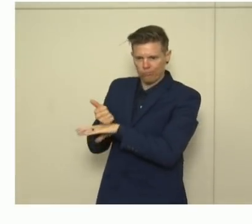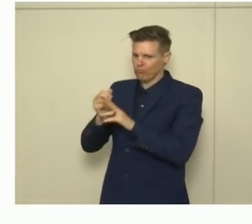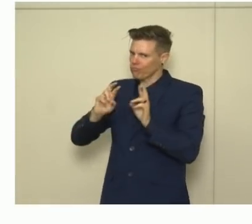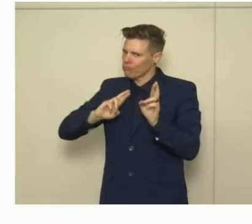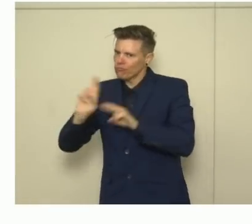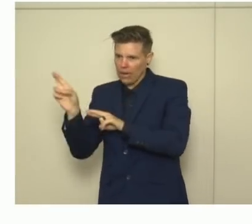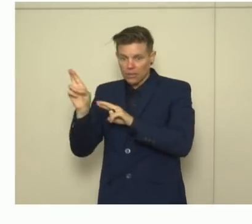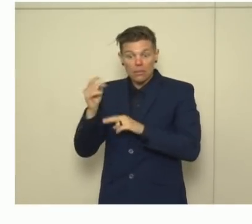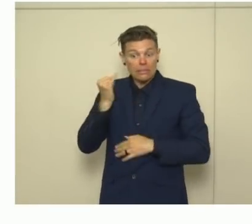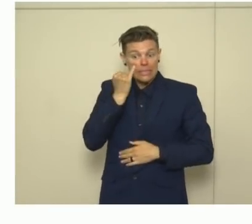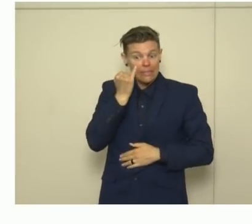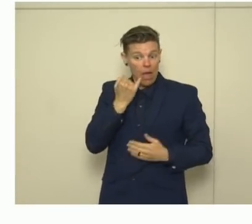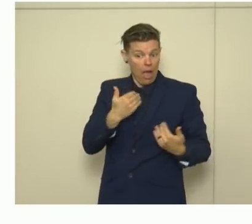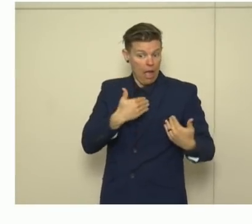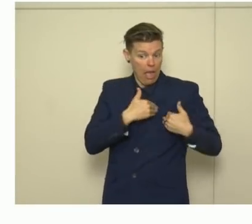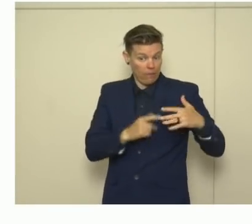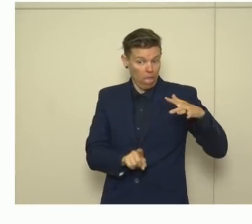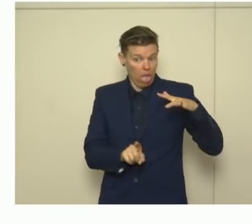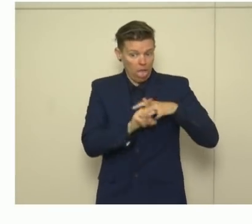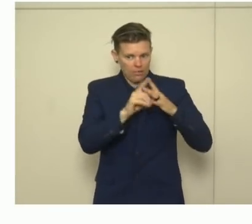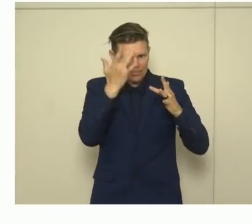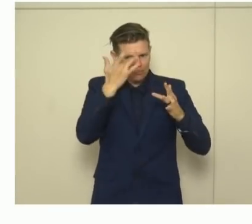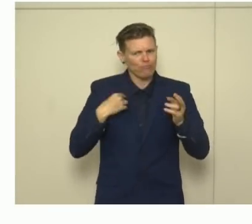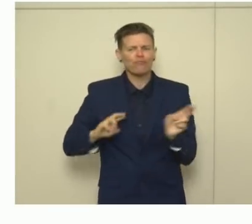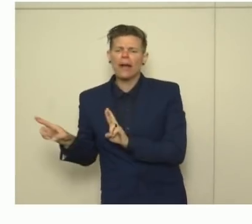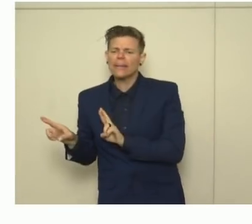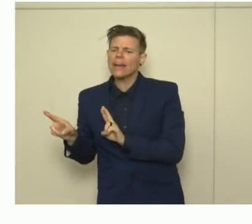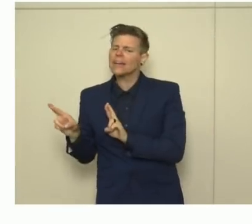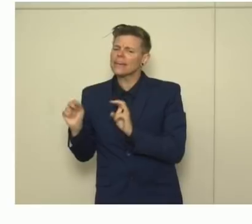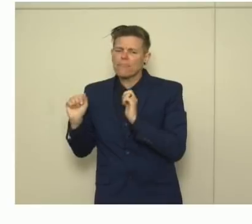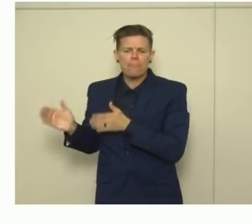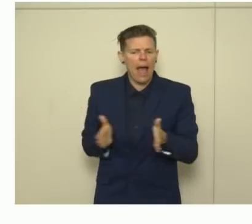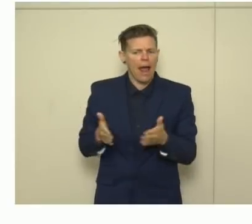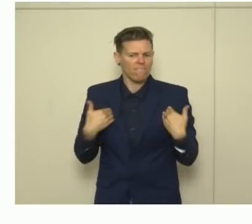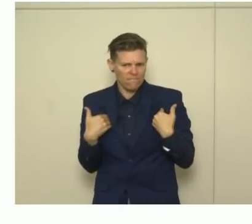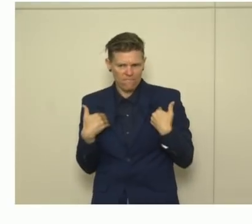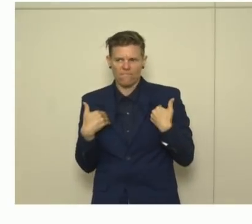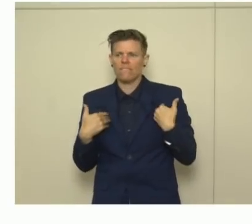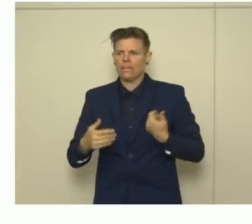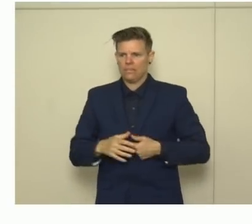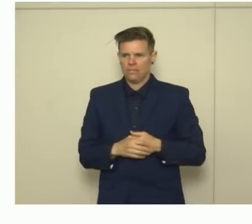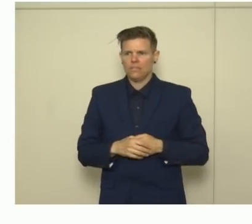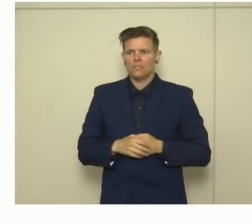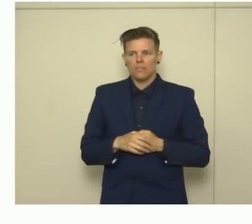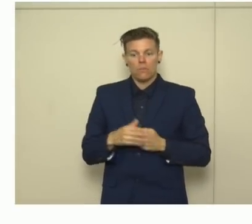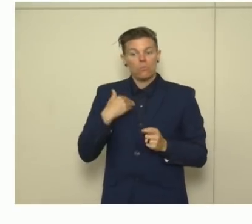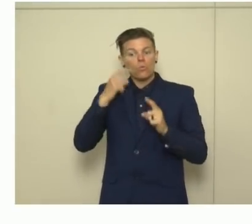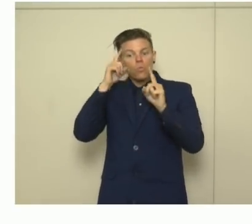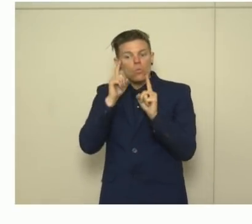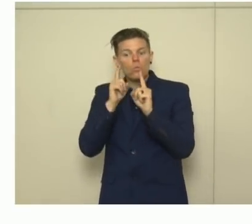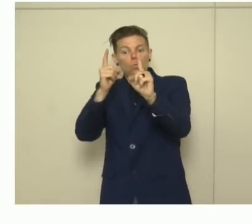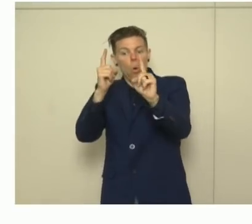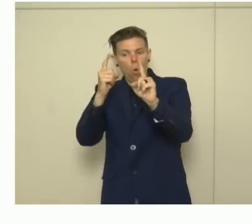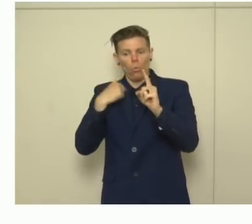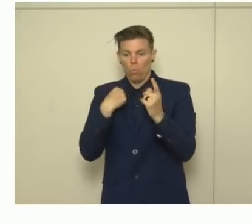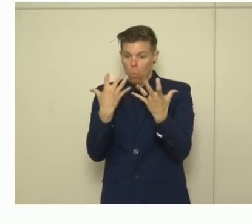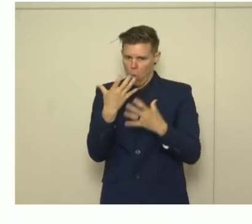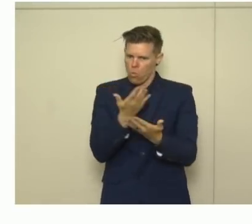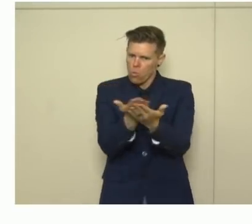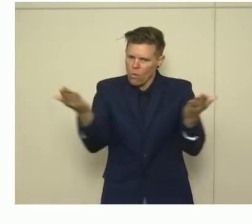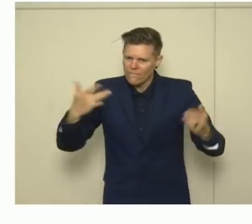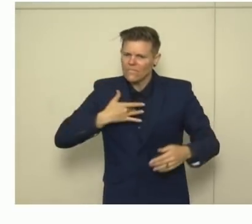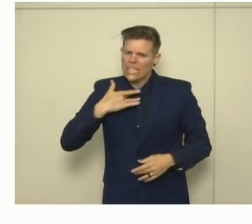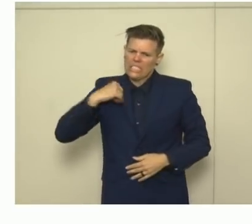they are in place, and all of the individuals in that school can come with confidence knowing that those provisions around